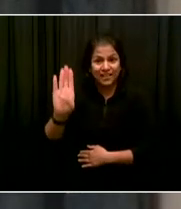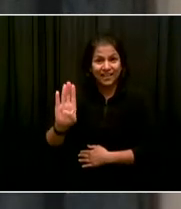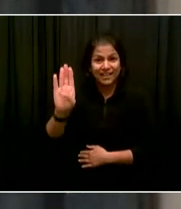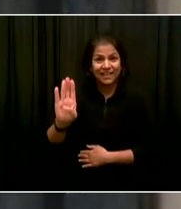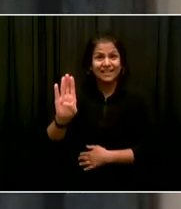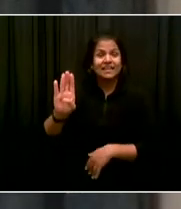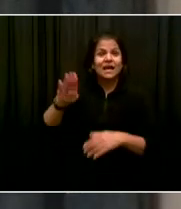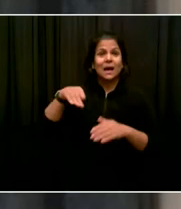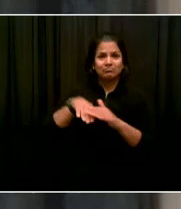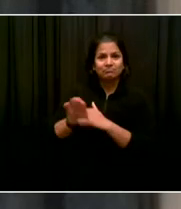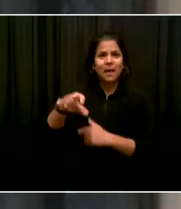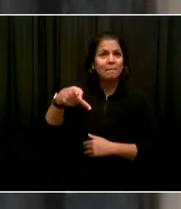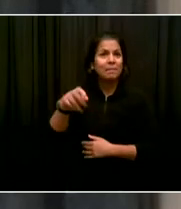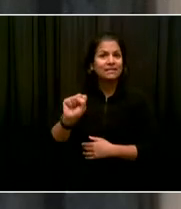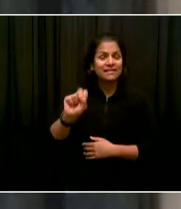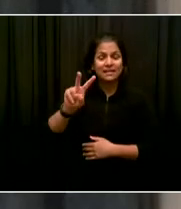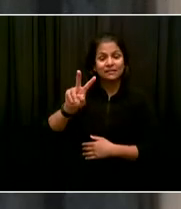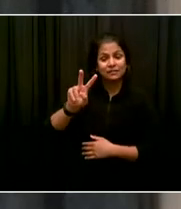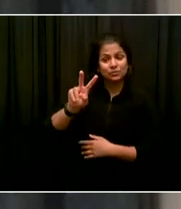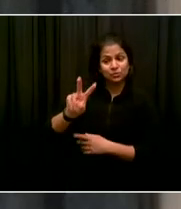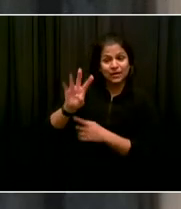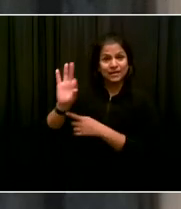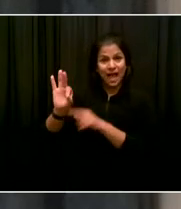PS-8 in the Brooklyn Heights,